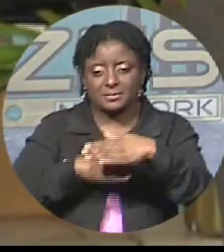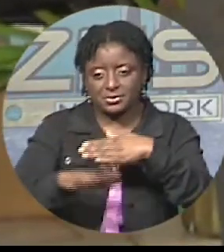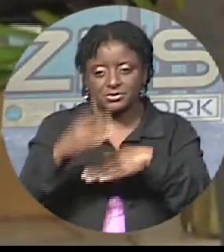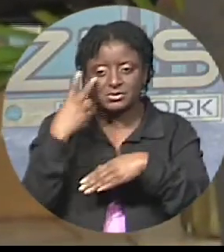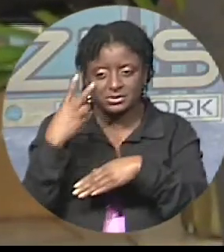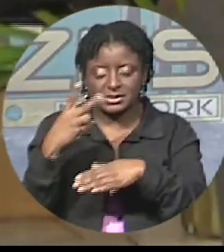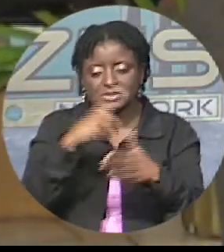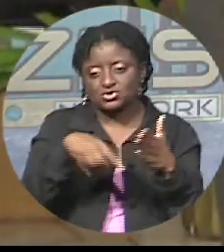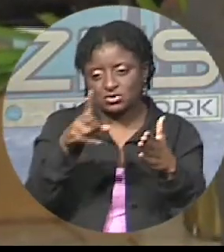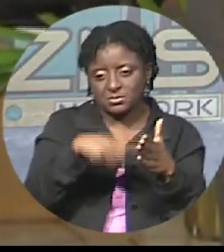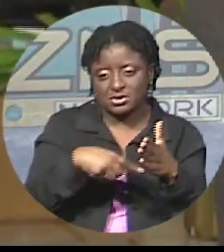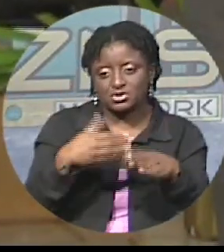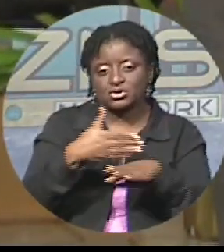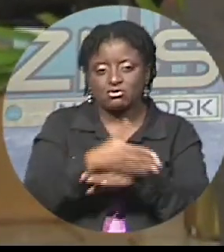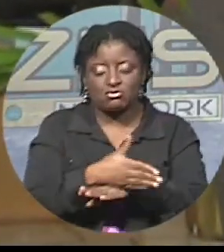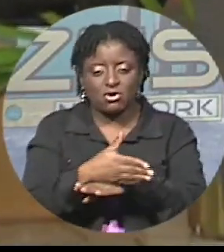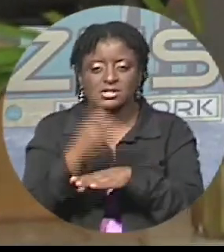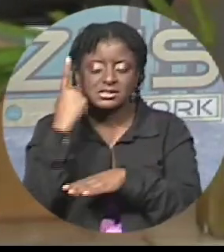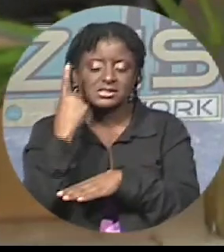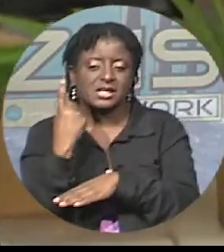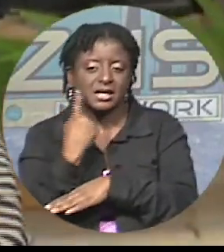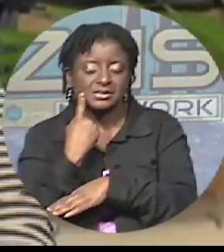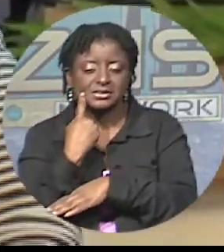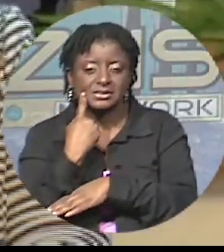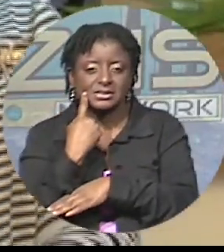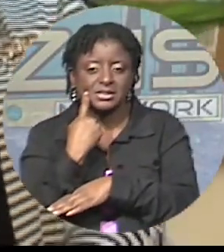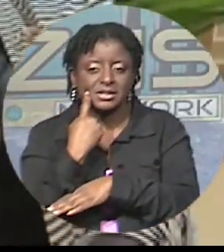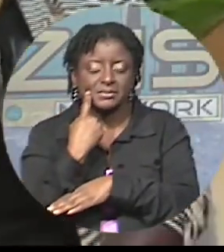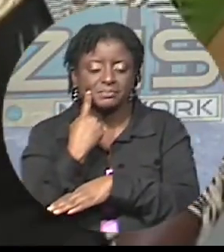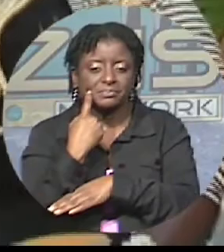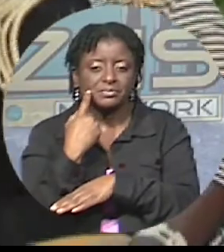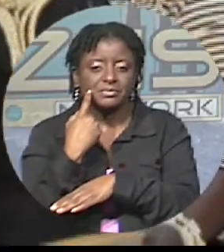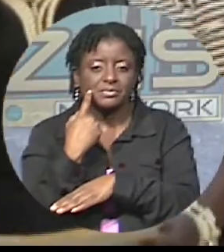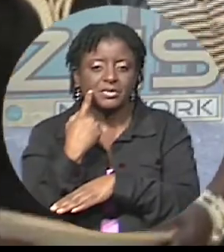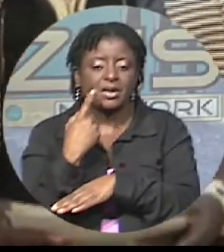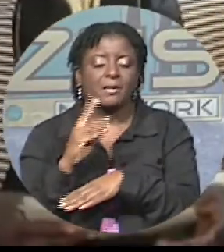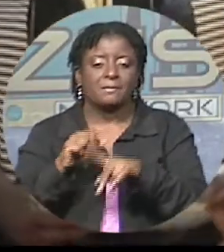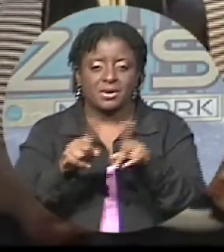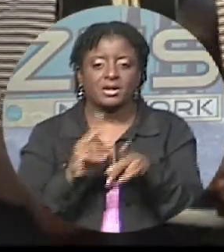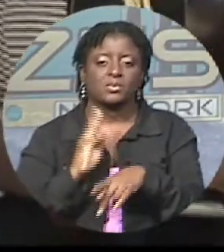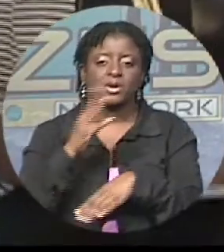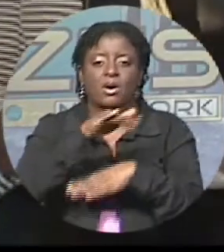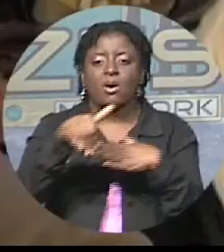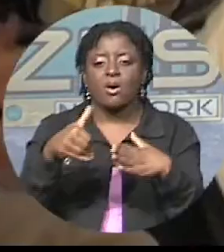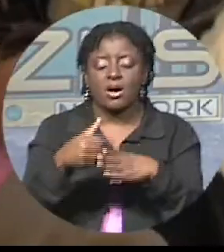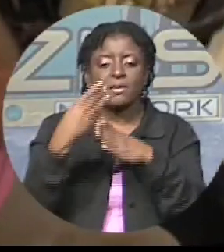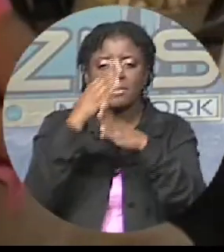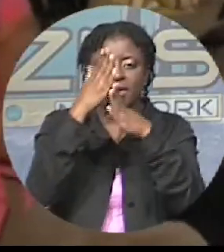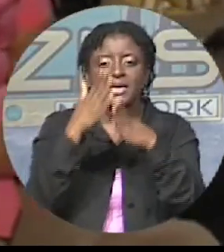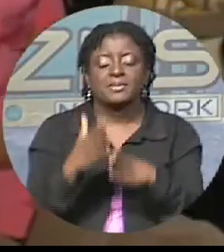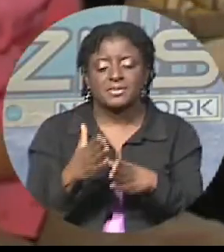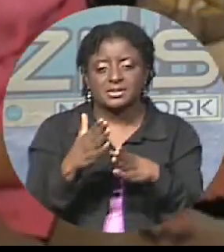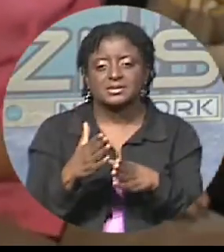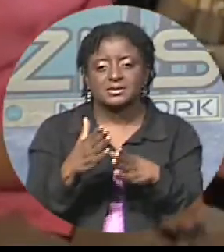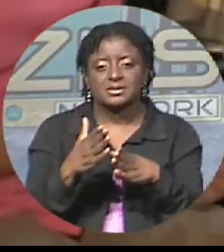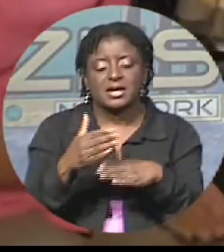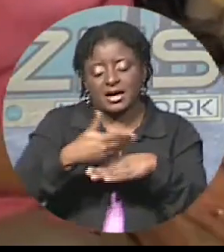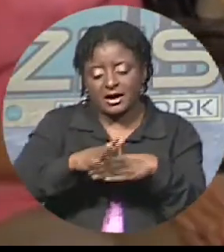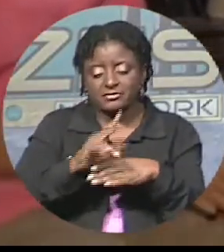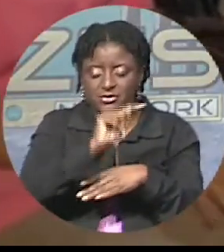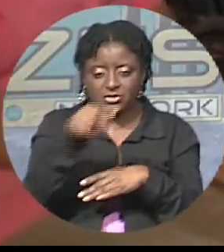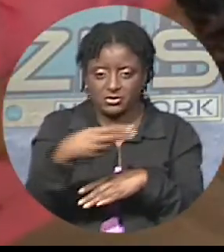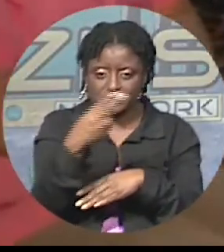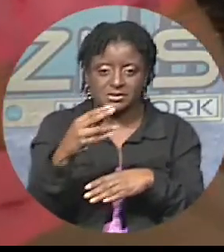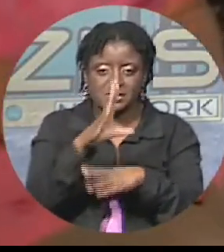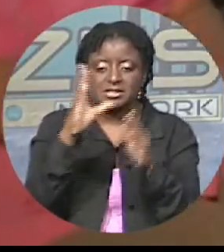the sexes. But at the end of the day, we're all Bahamians. Now, following Thursday's meeting in